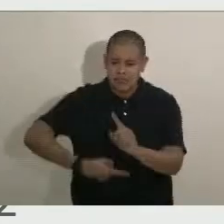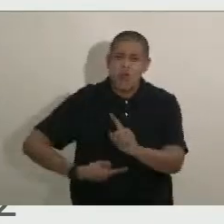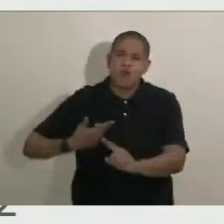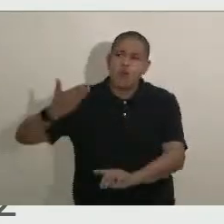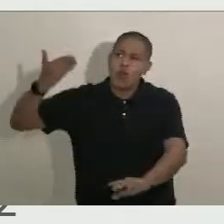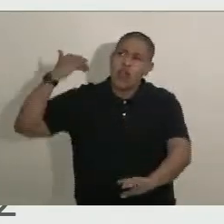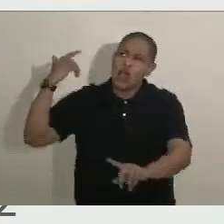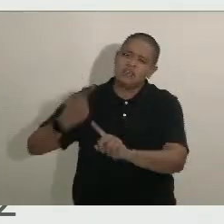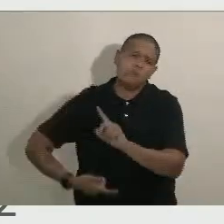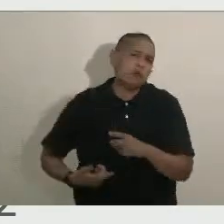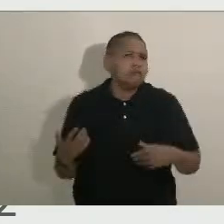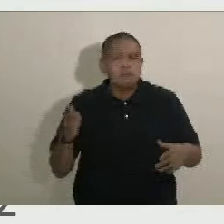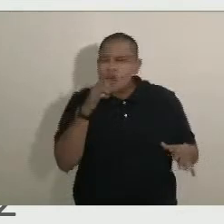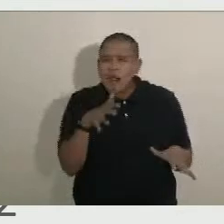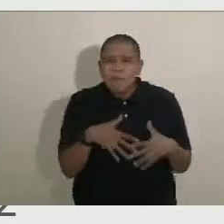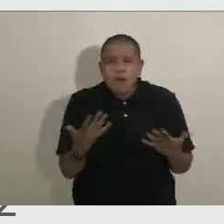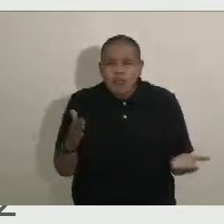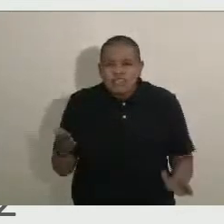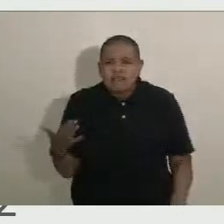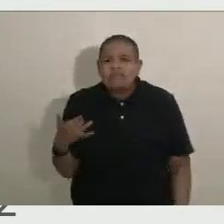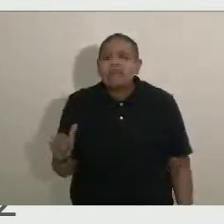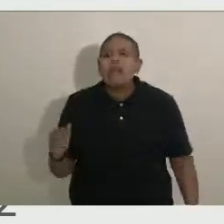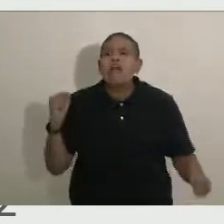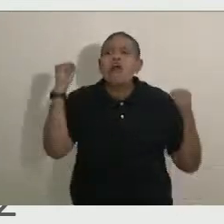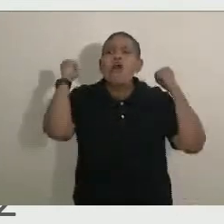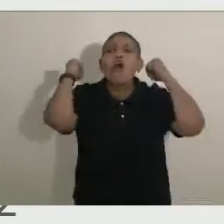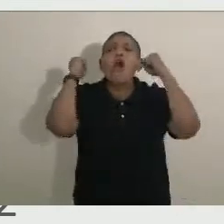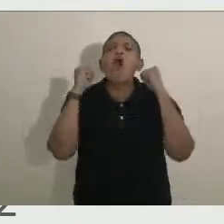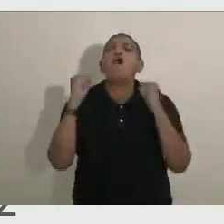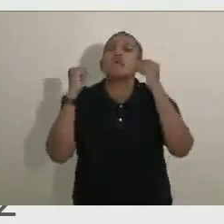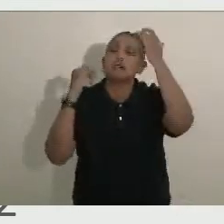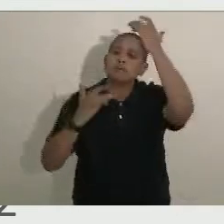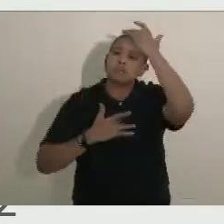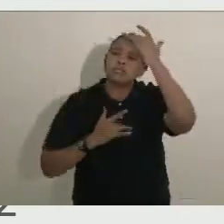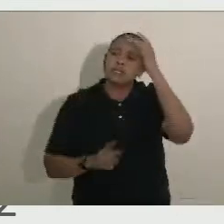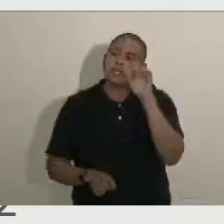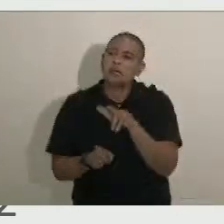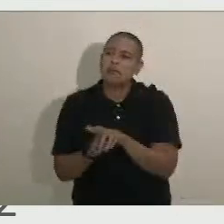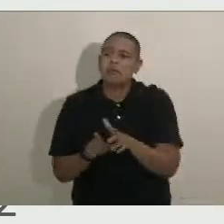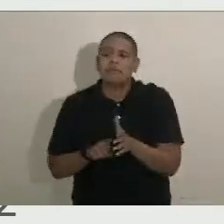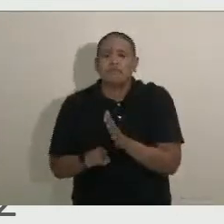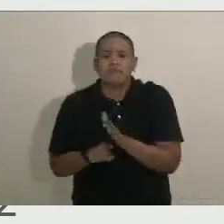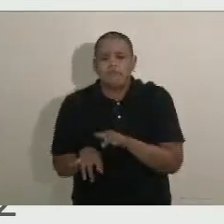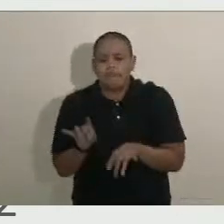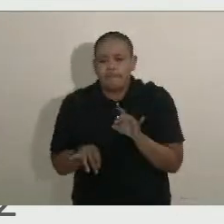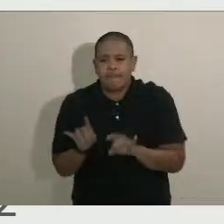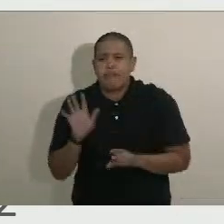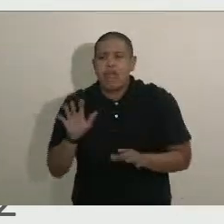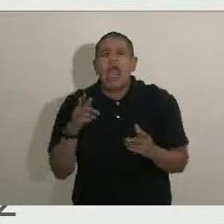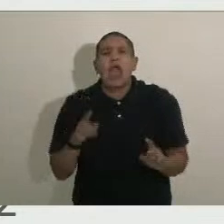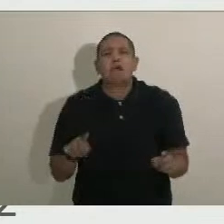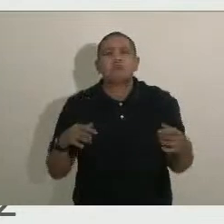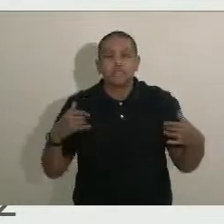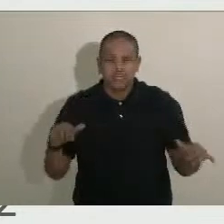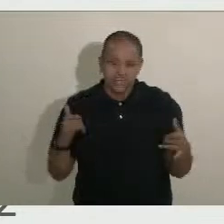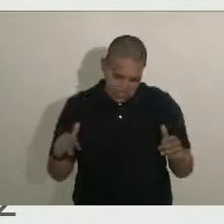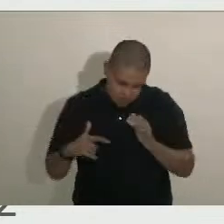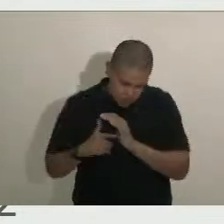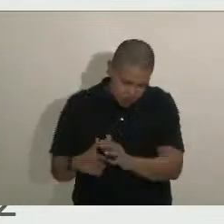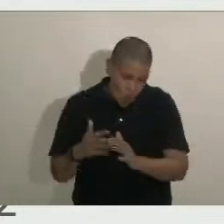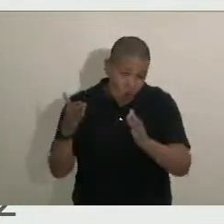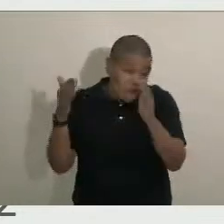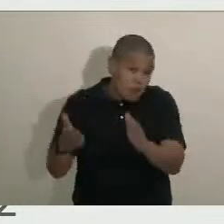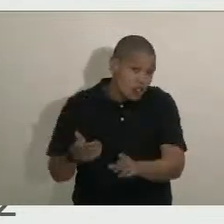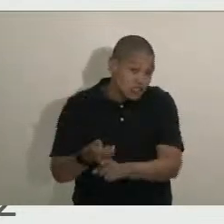last month, we're still getting some confirmed cases coming out of case investigations, and it is still showing that the persons